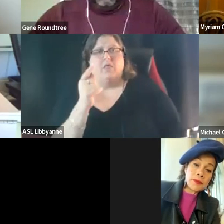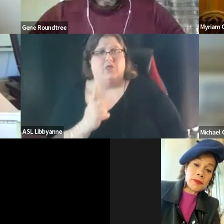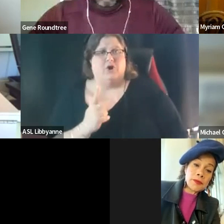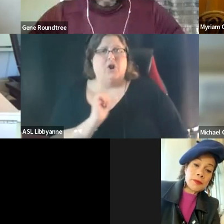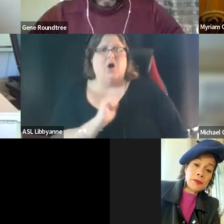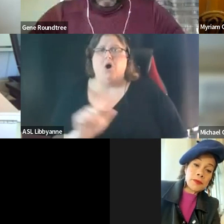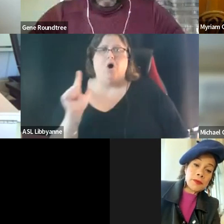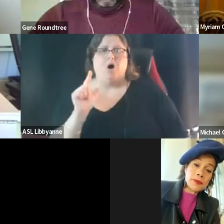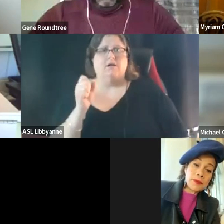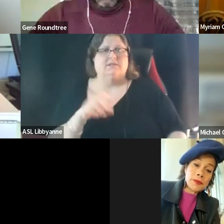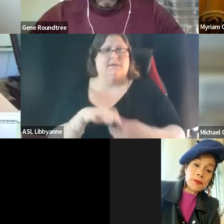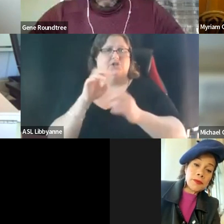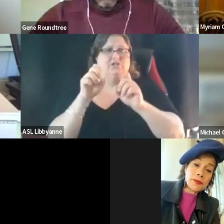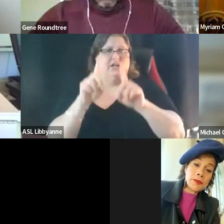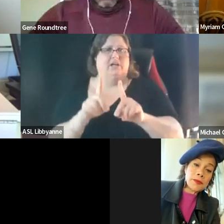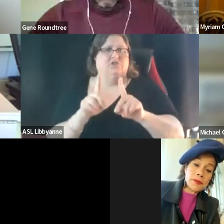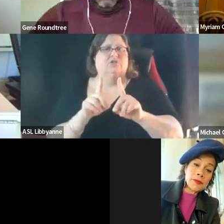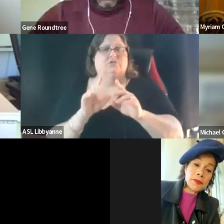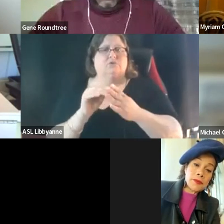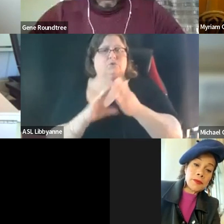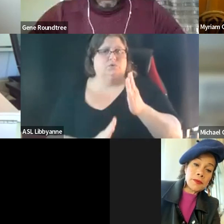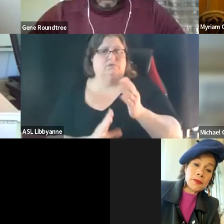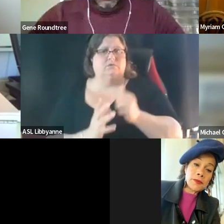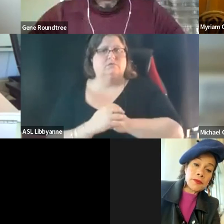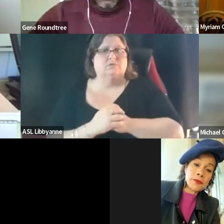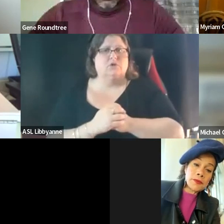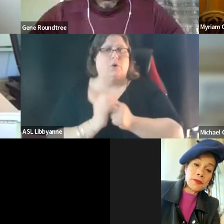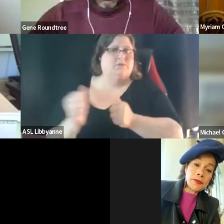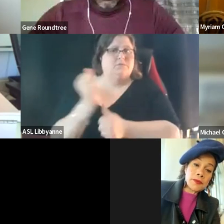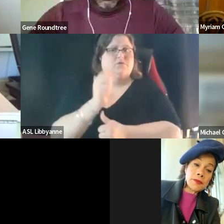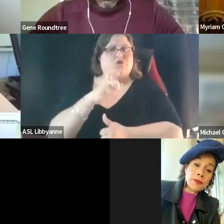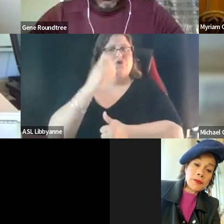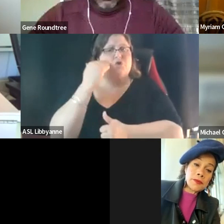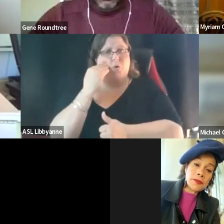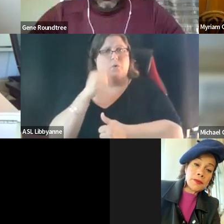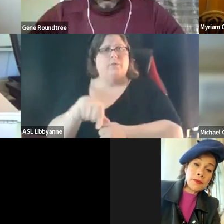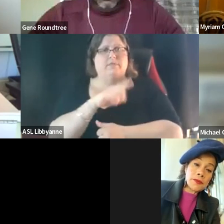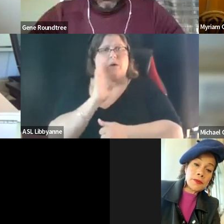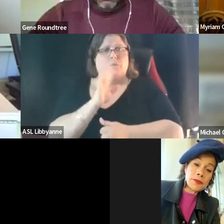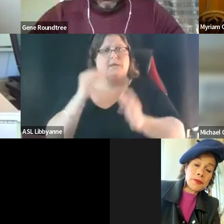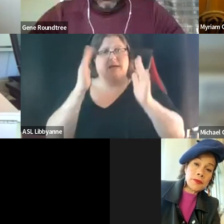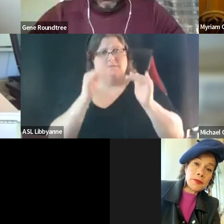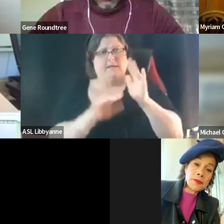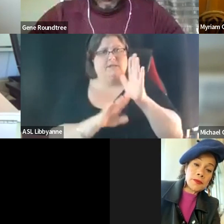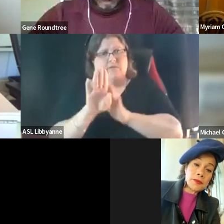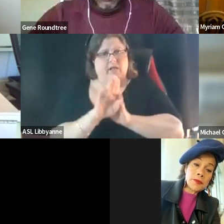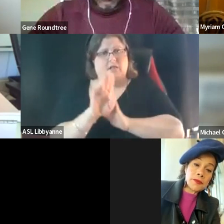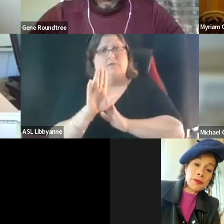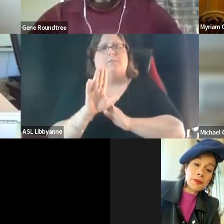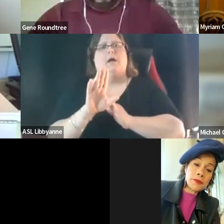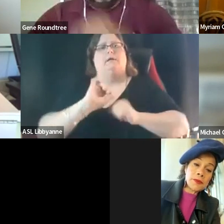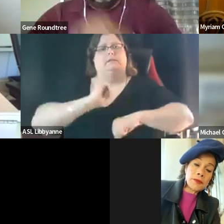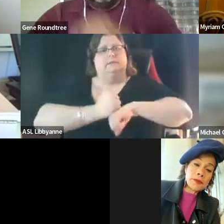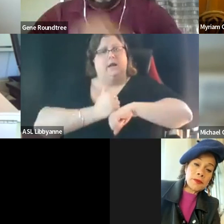special education students. Superintendent candidates should know that they will be expected to develop and implement a